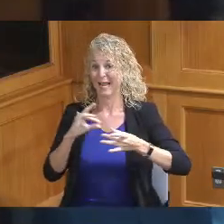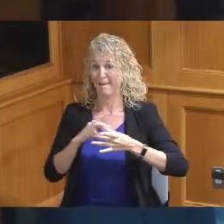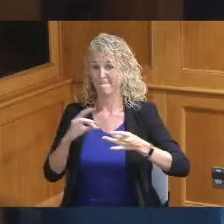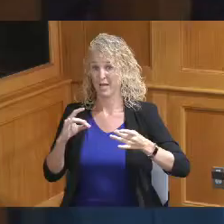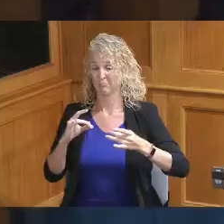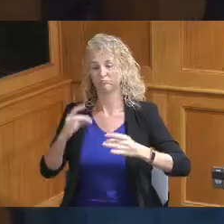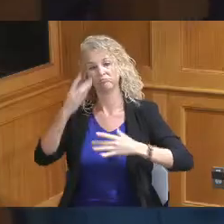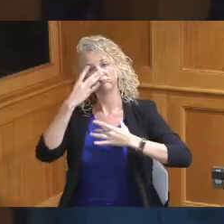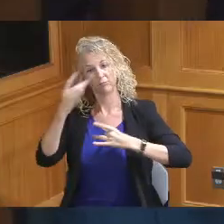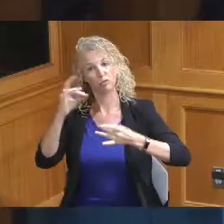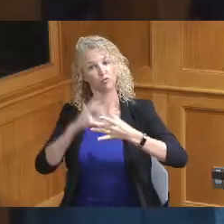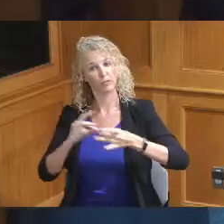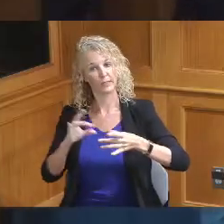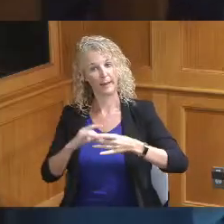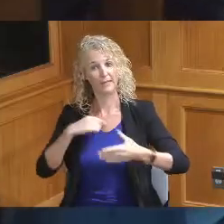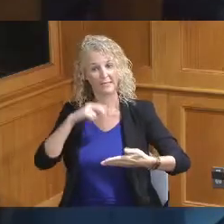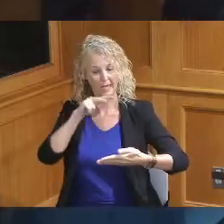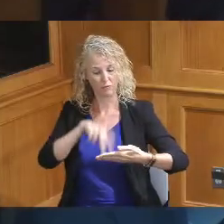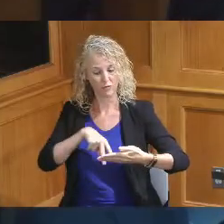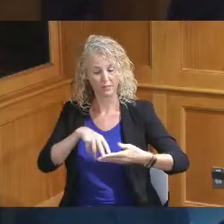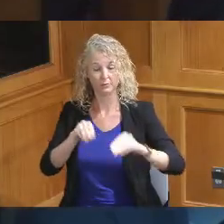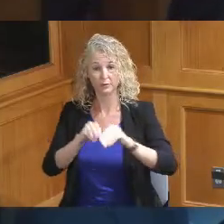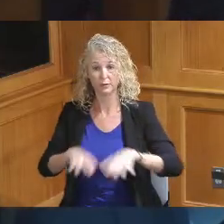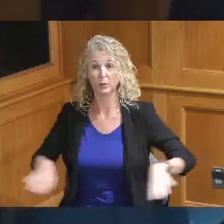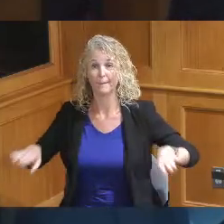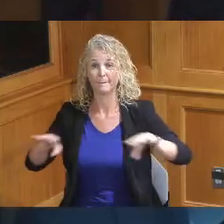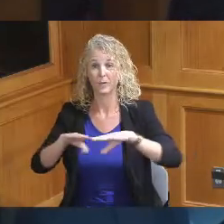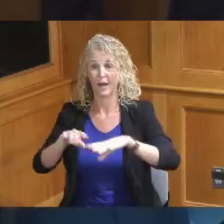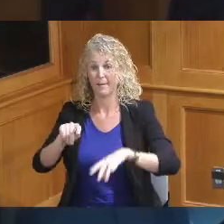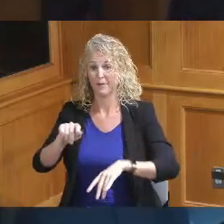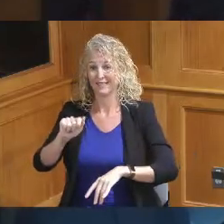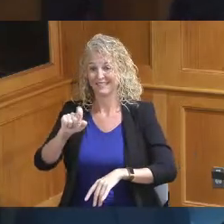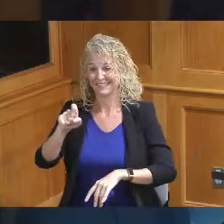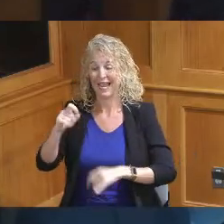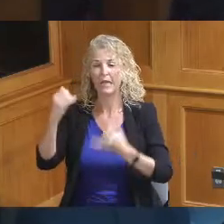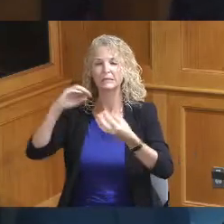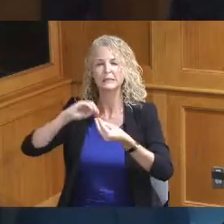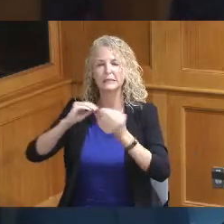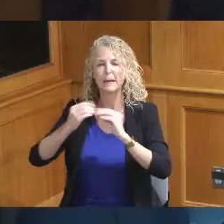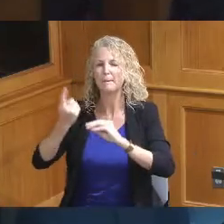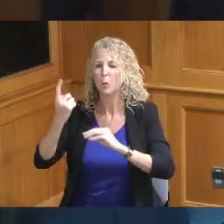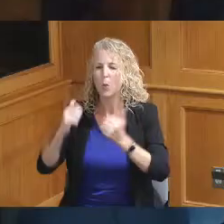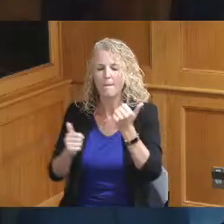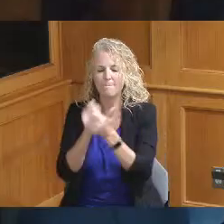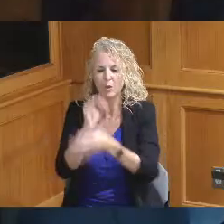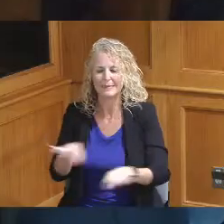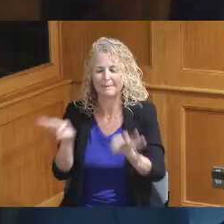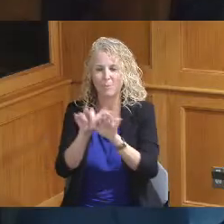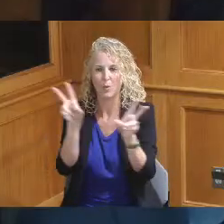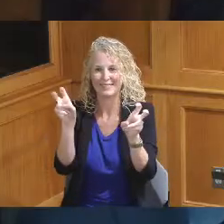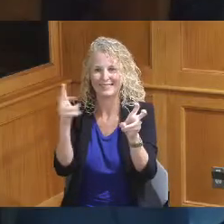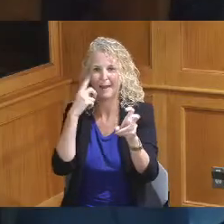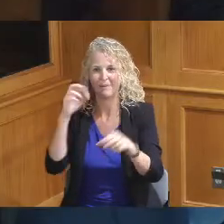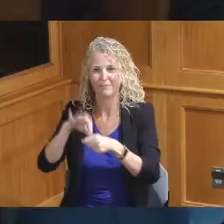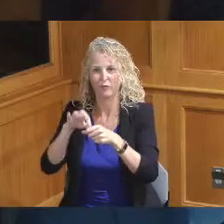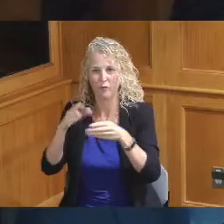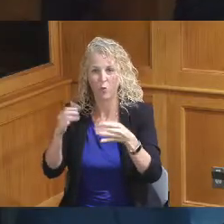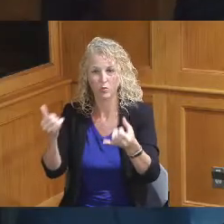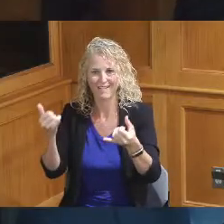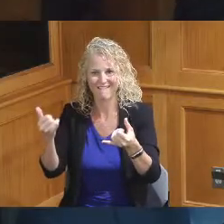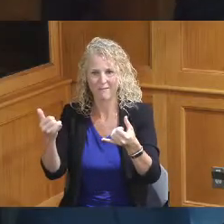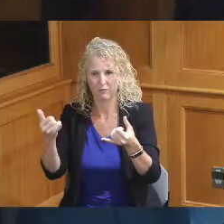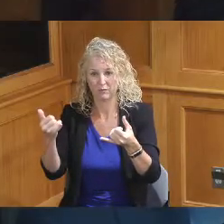some interesting comments. Property taxes is the #1 issue right now. That's #1.